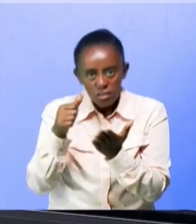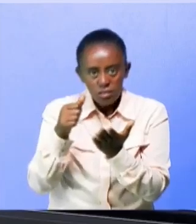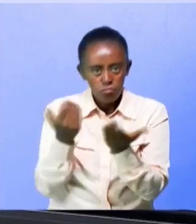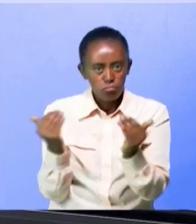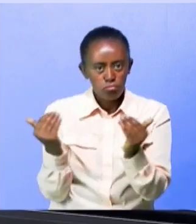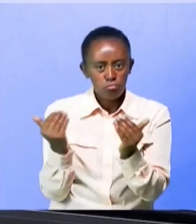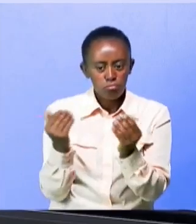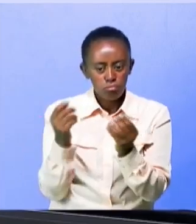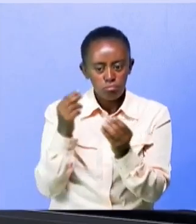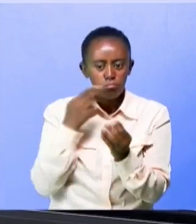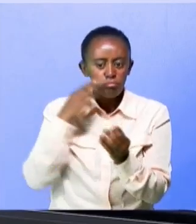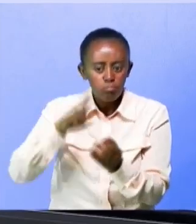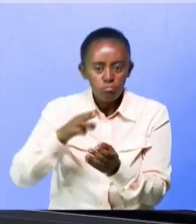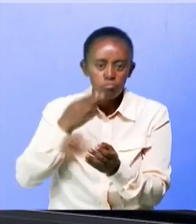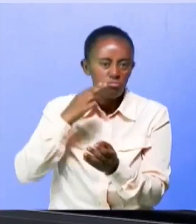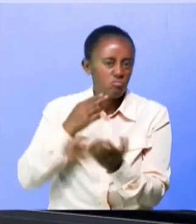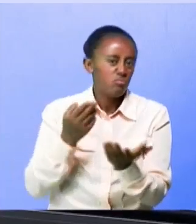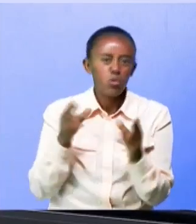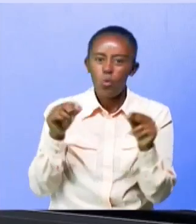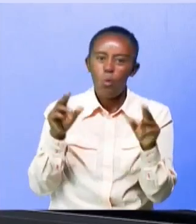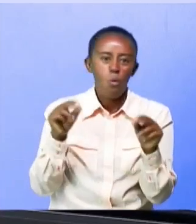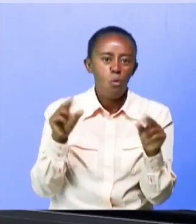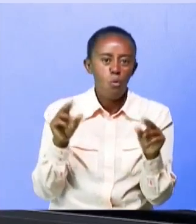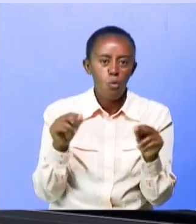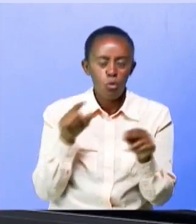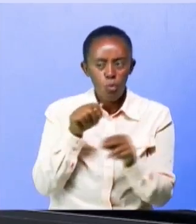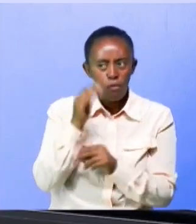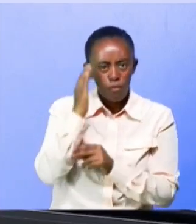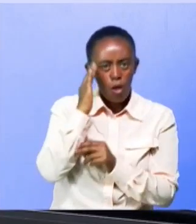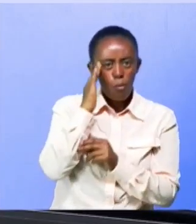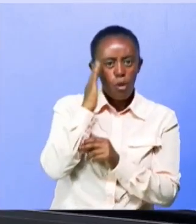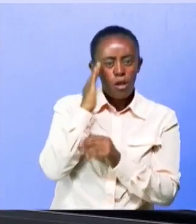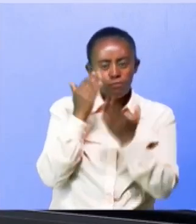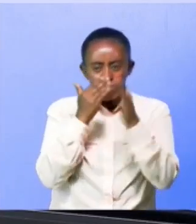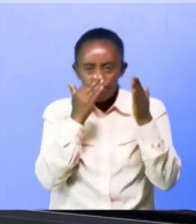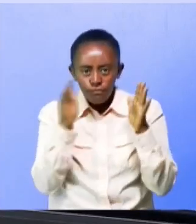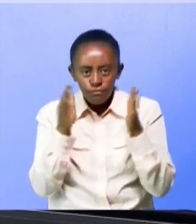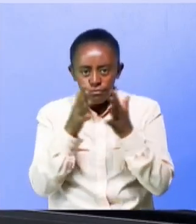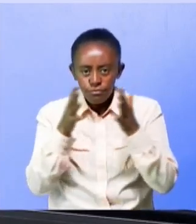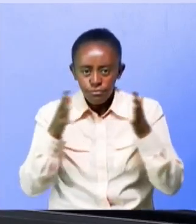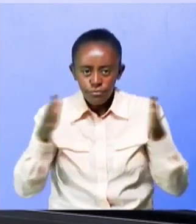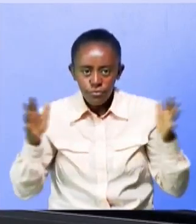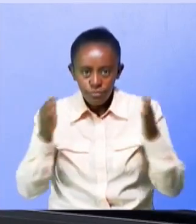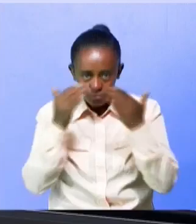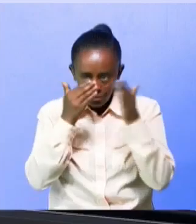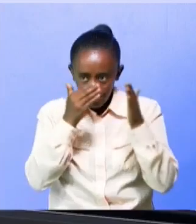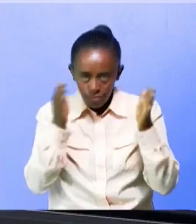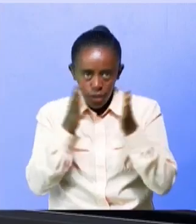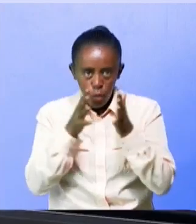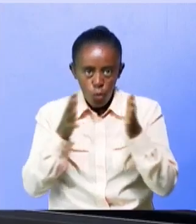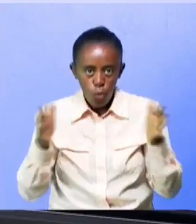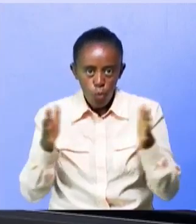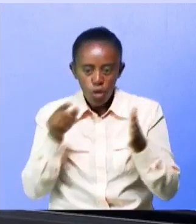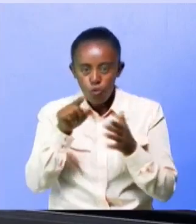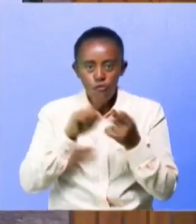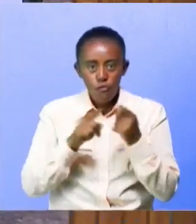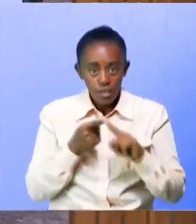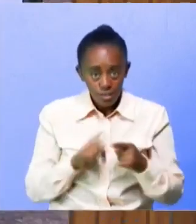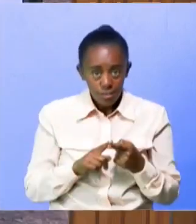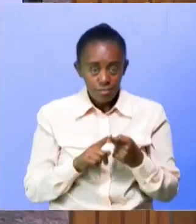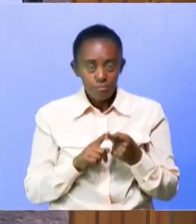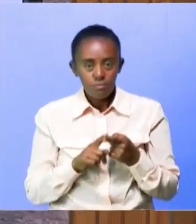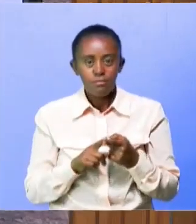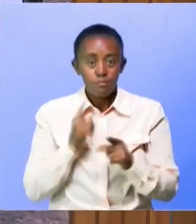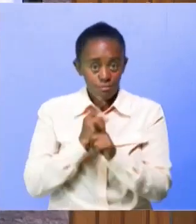another gender. No. So we have to aware the community, and you have to aware any of your friends, right?